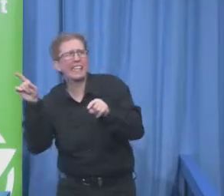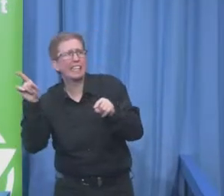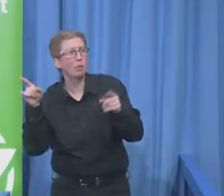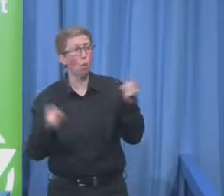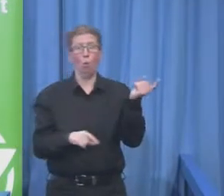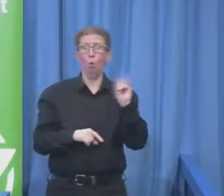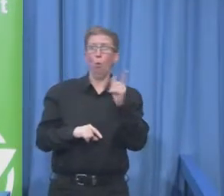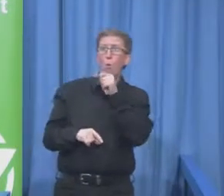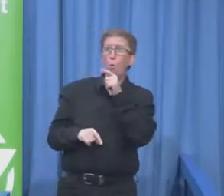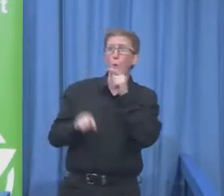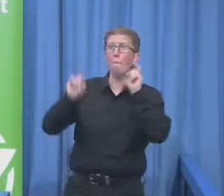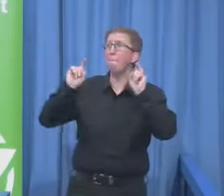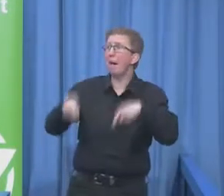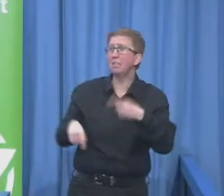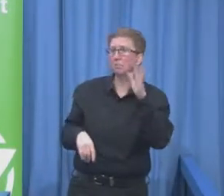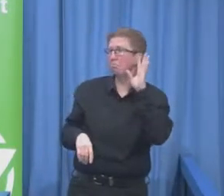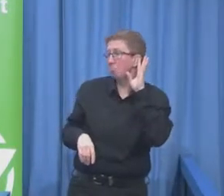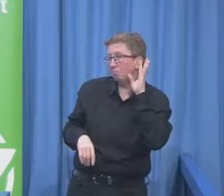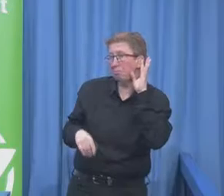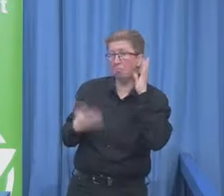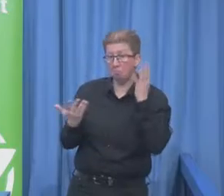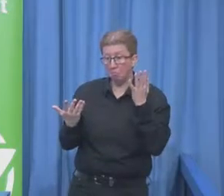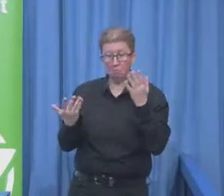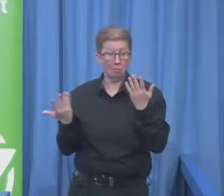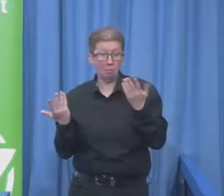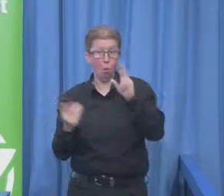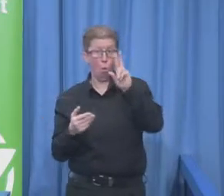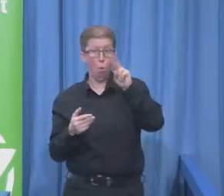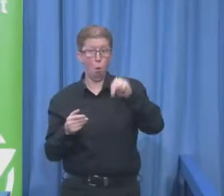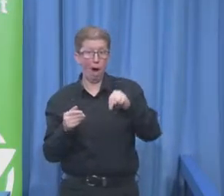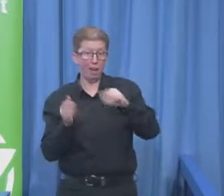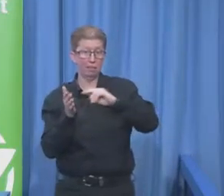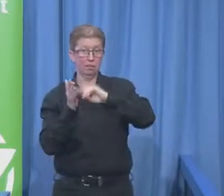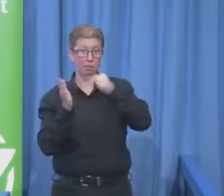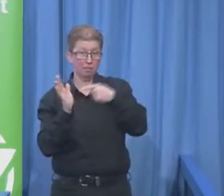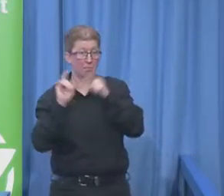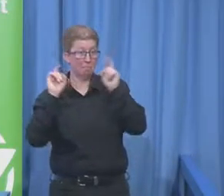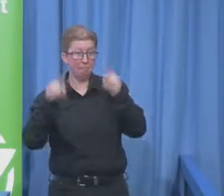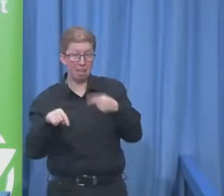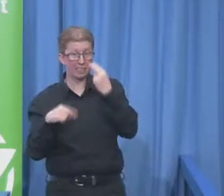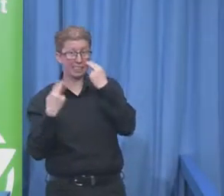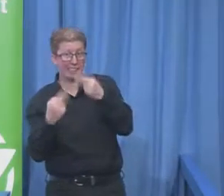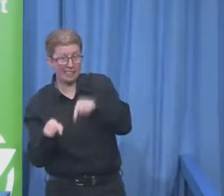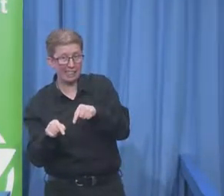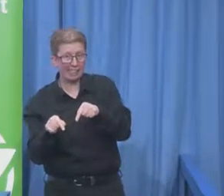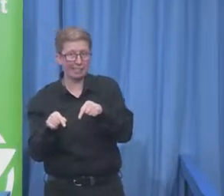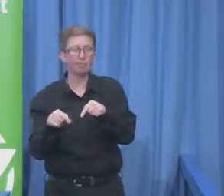giving space for these voices to be heard in forums like this.